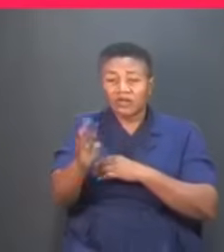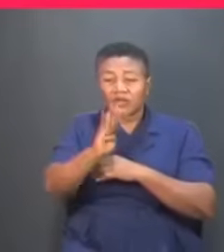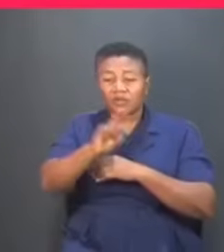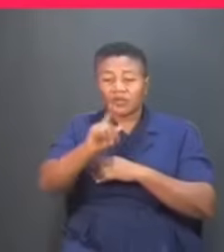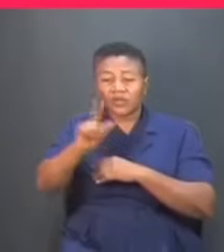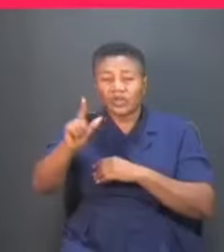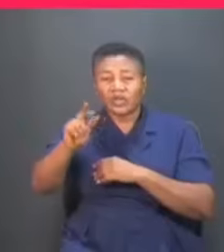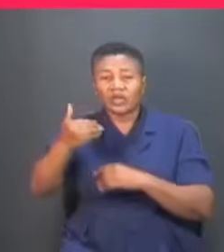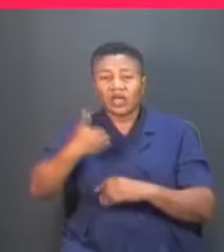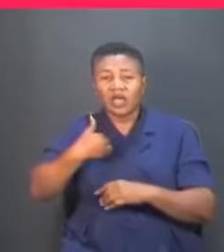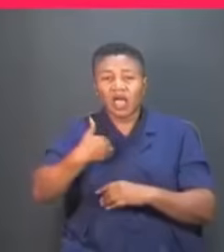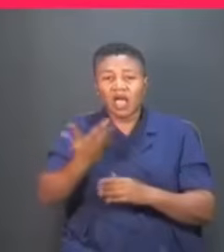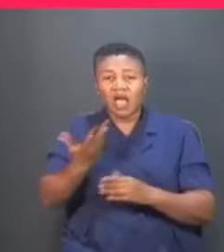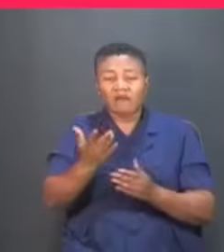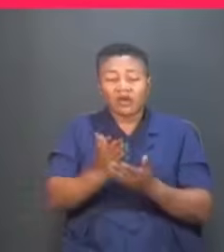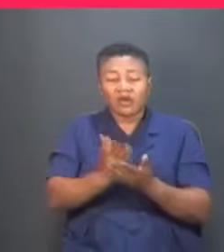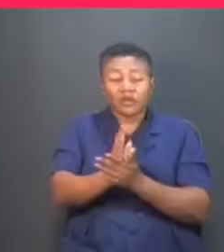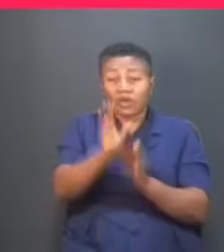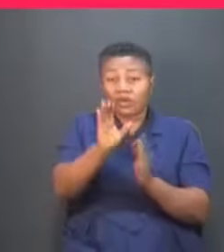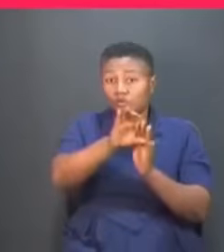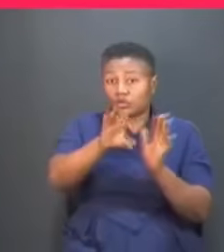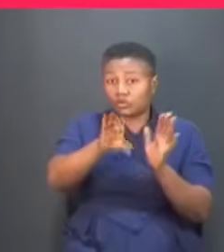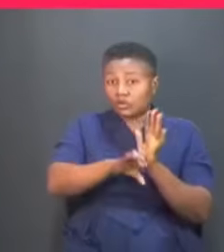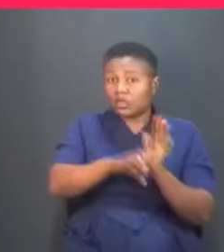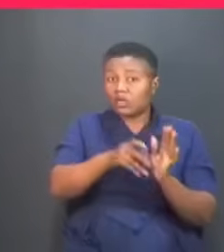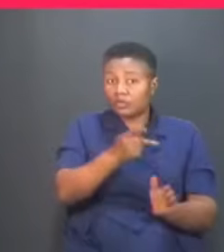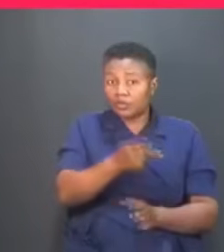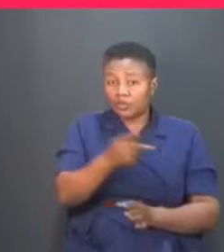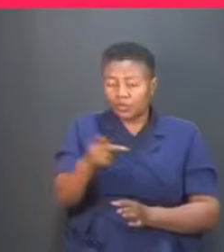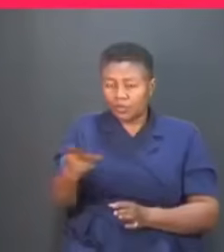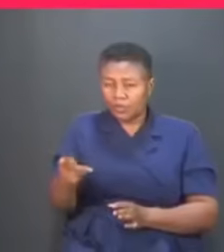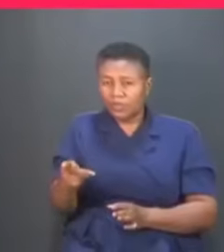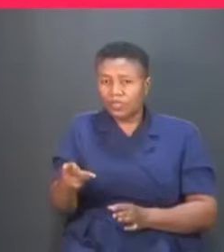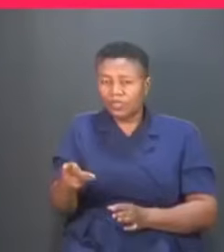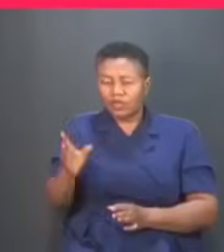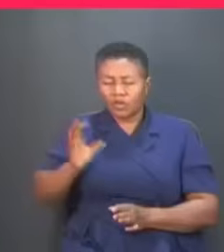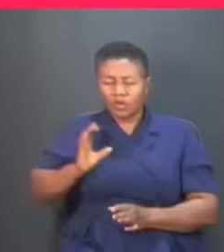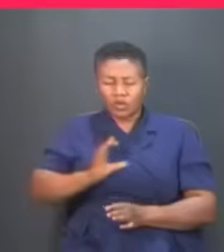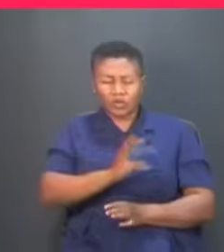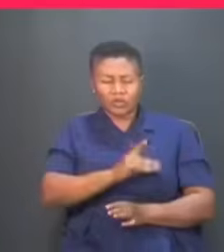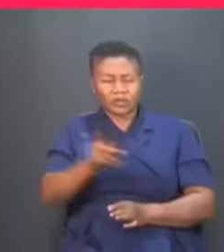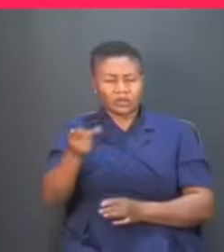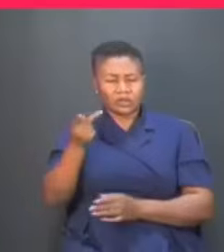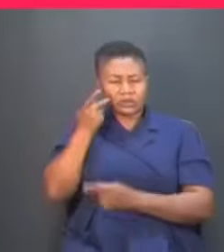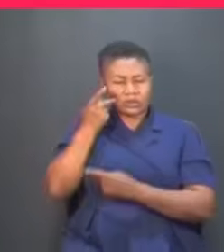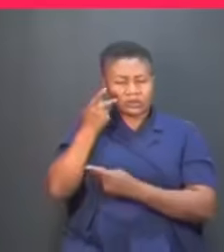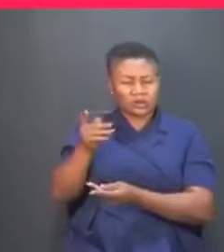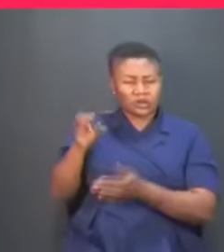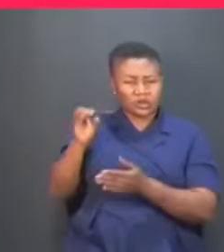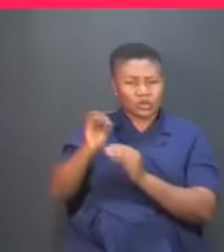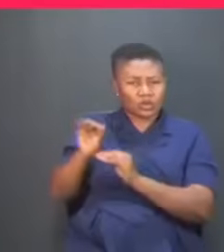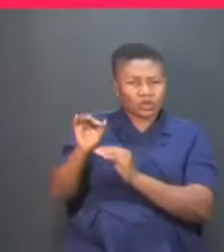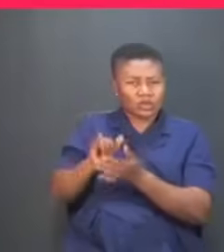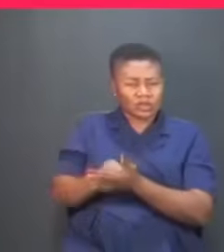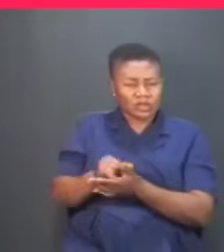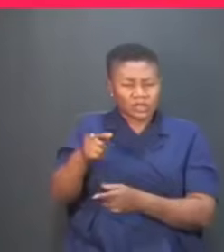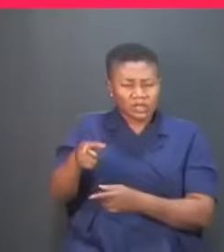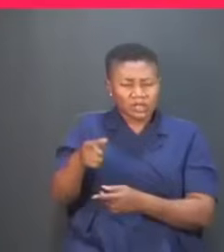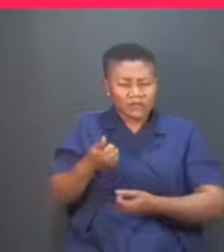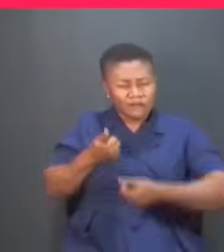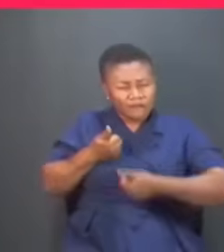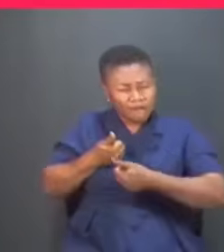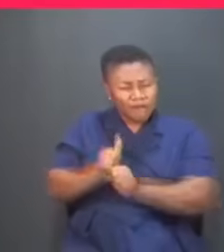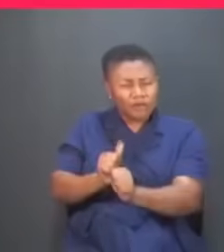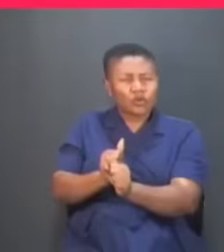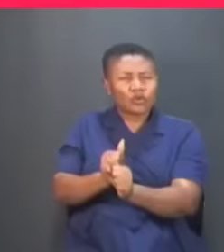relevant constitutional provisions. The committee observed that the bill complies with the relevant